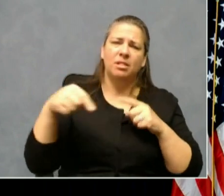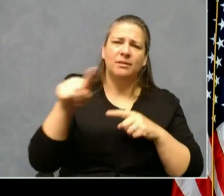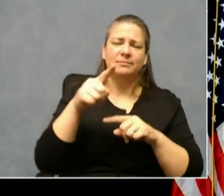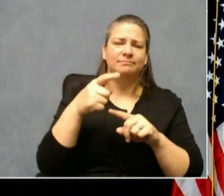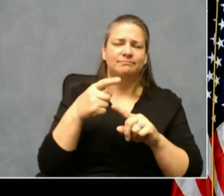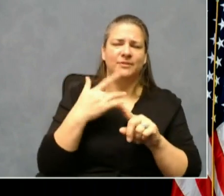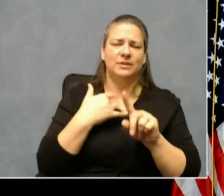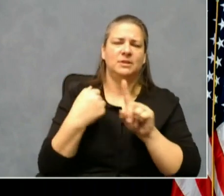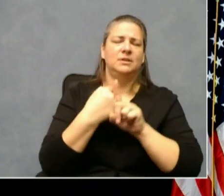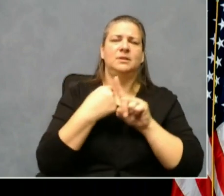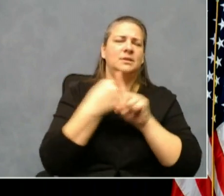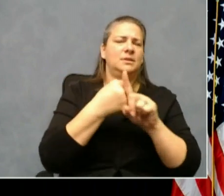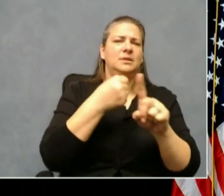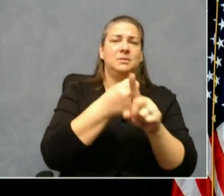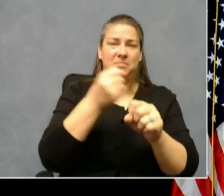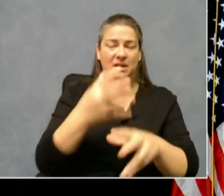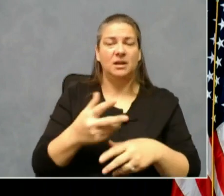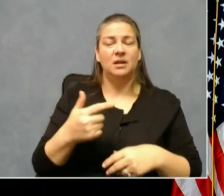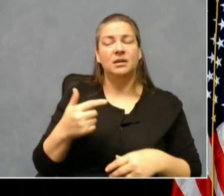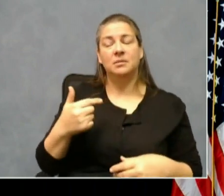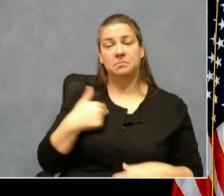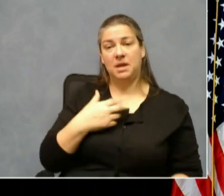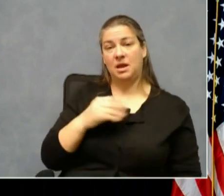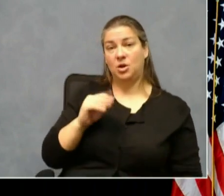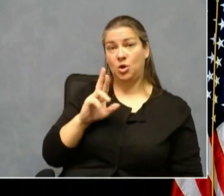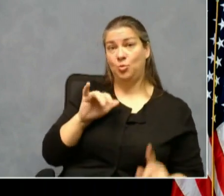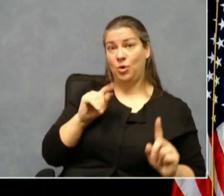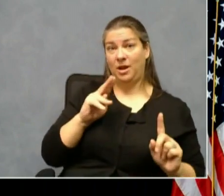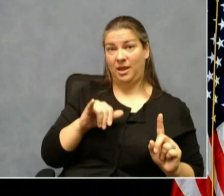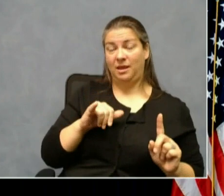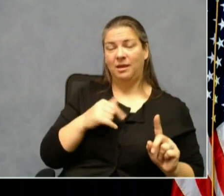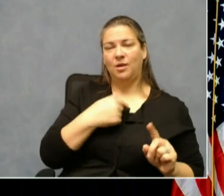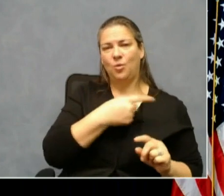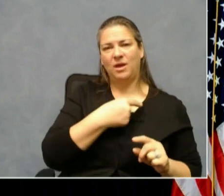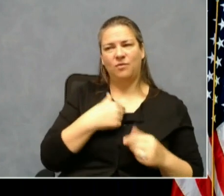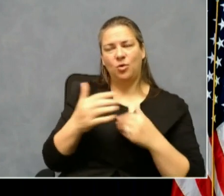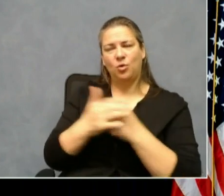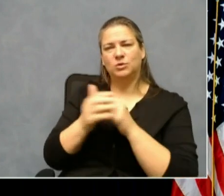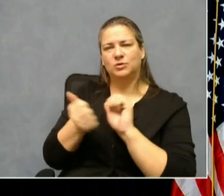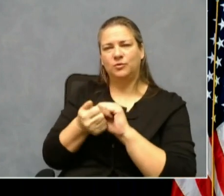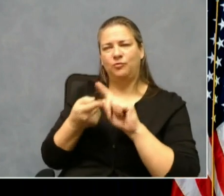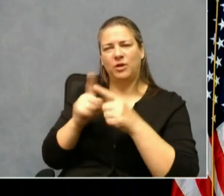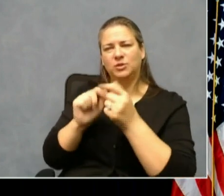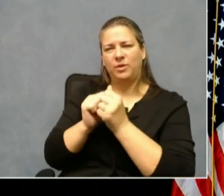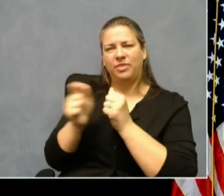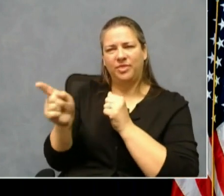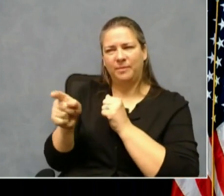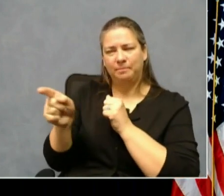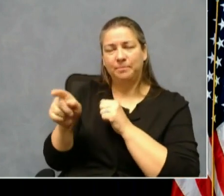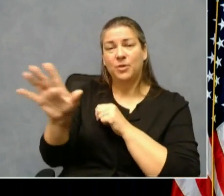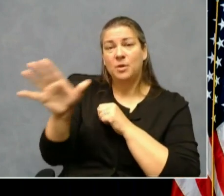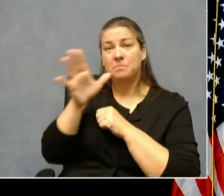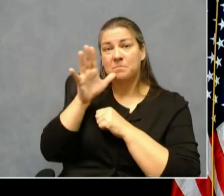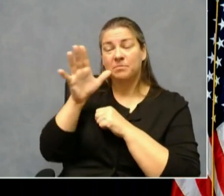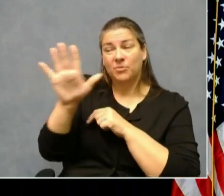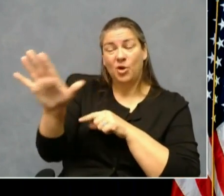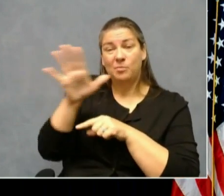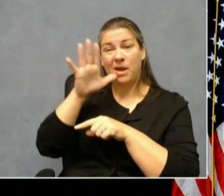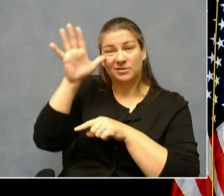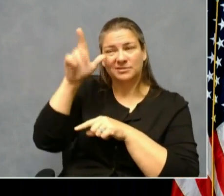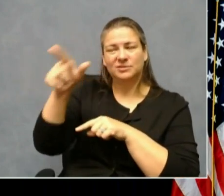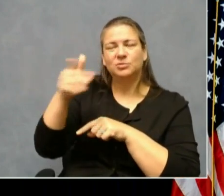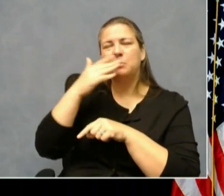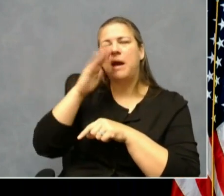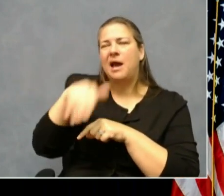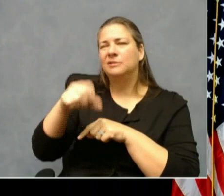that Brittany and I are close friends with that are dealing with a parent that's in really bad shape because